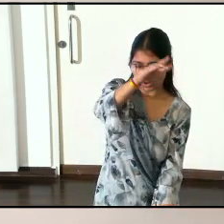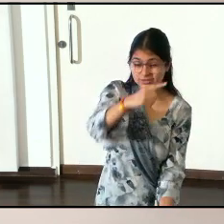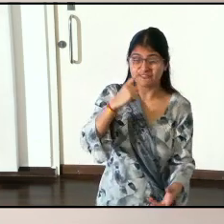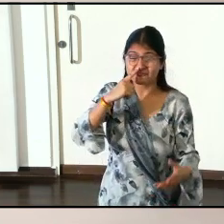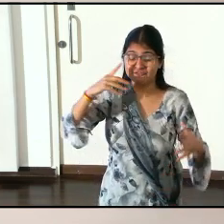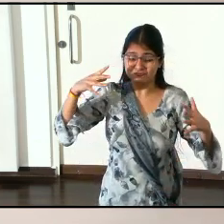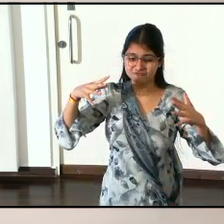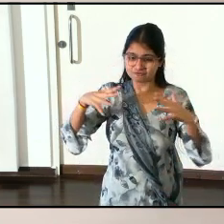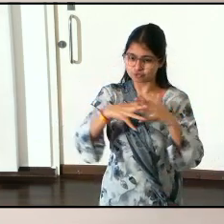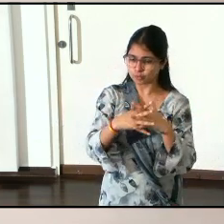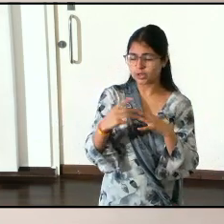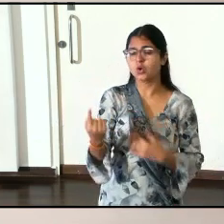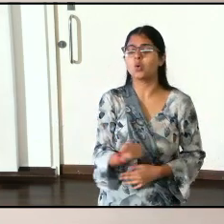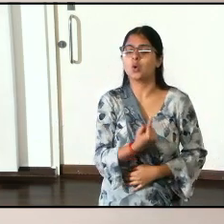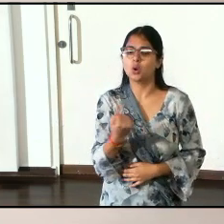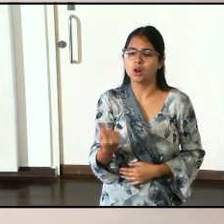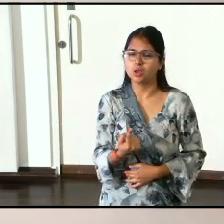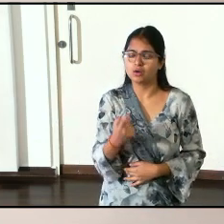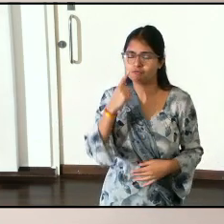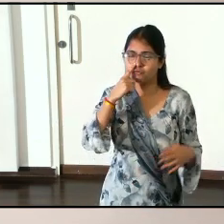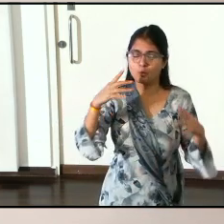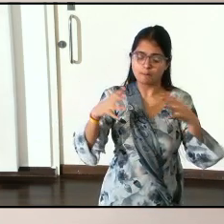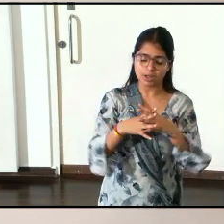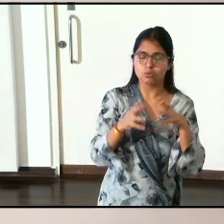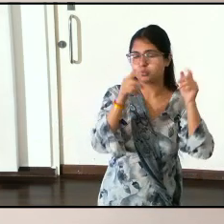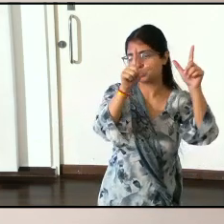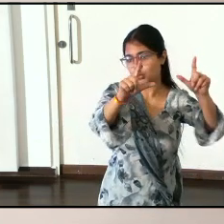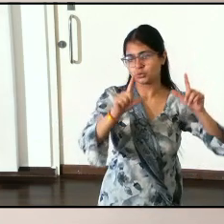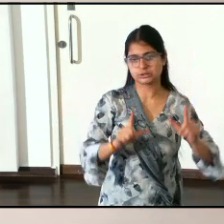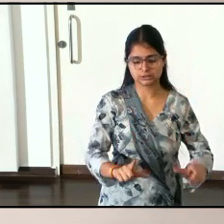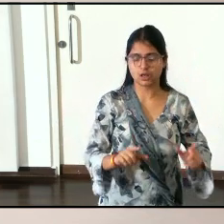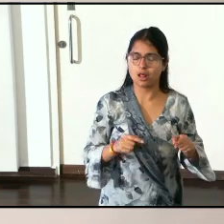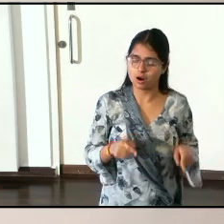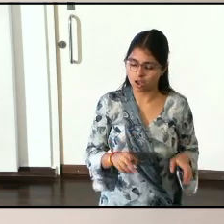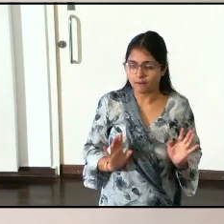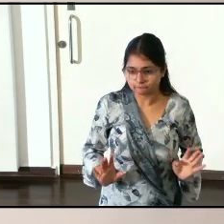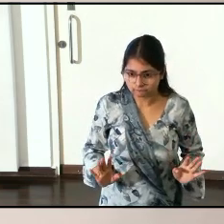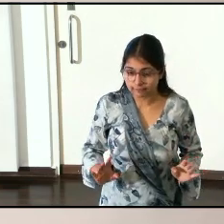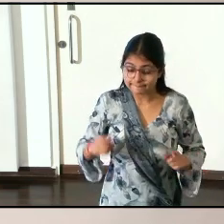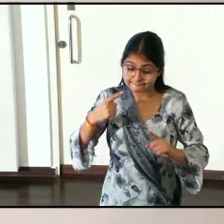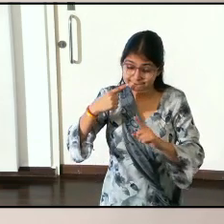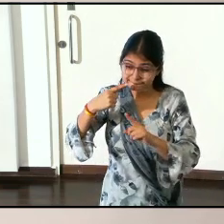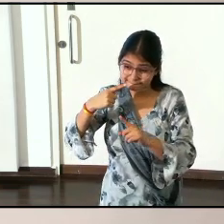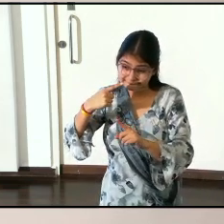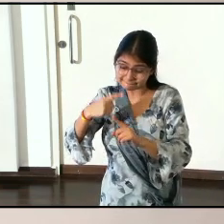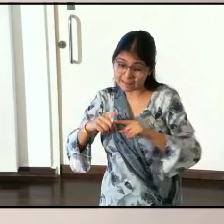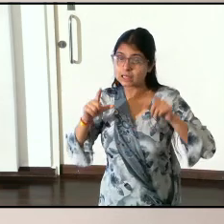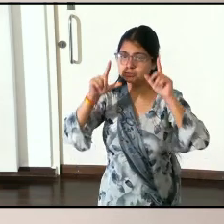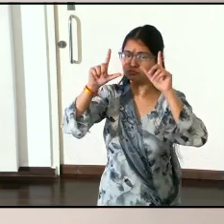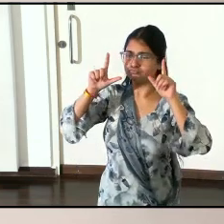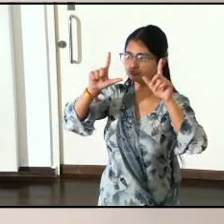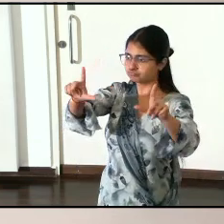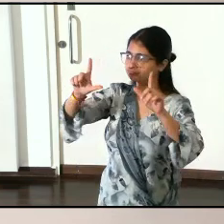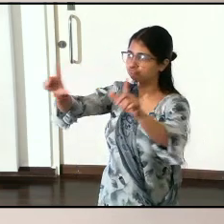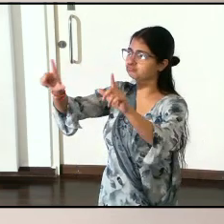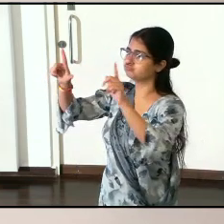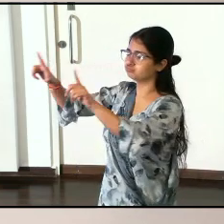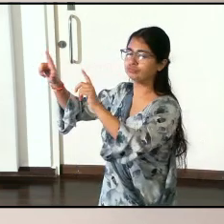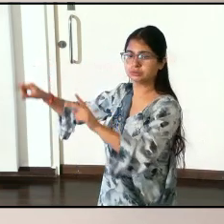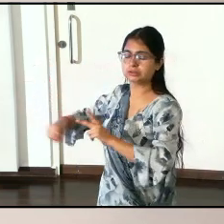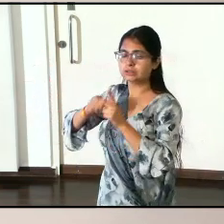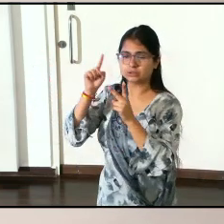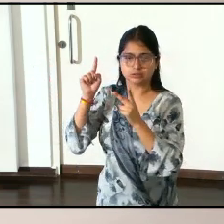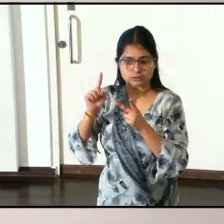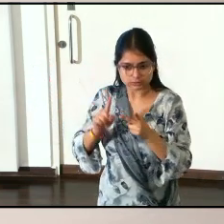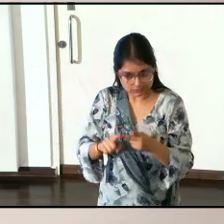poster archives, women's poster archives, and the exhibition, which is the second iteration of